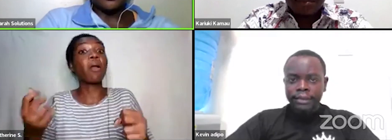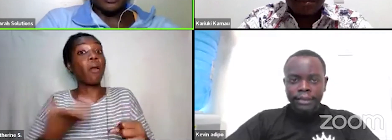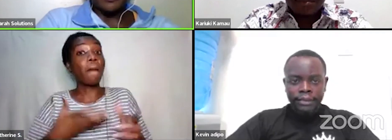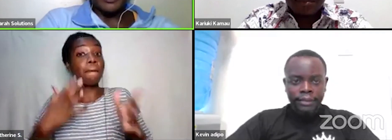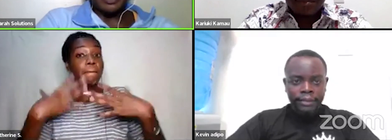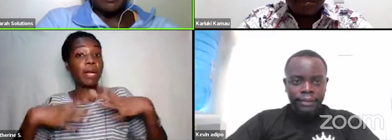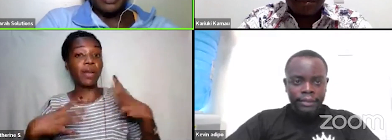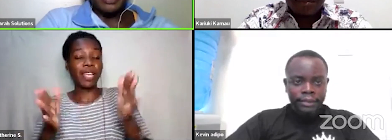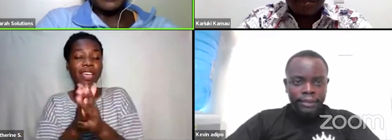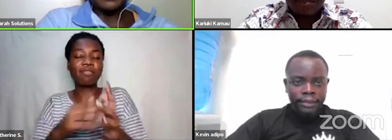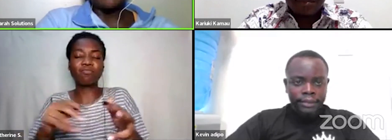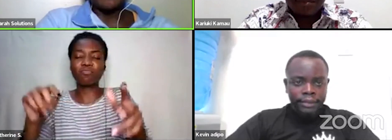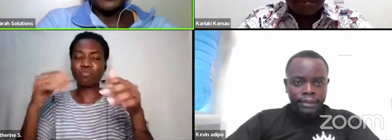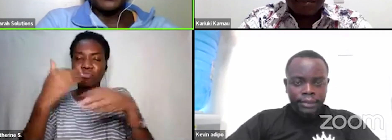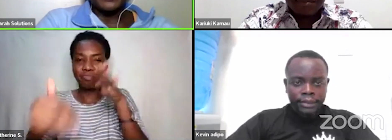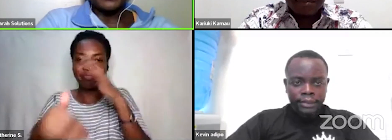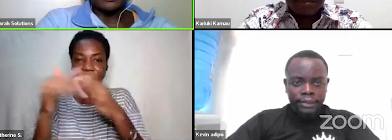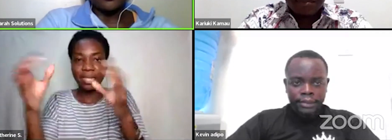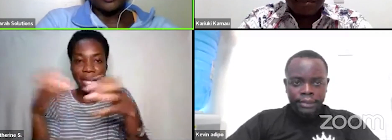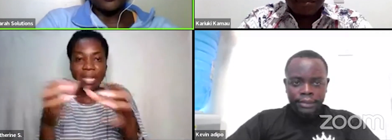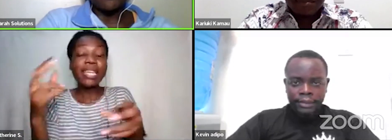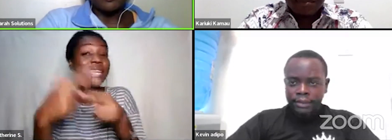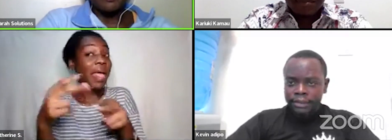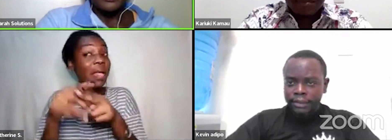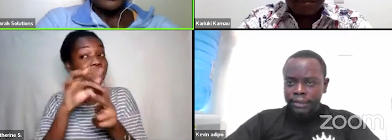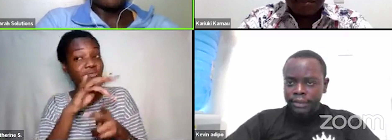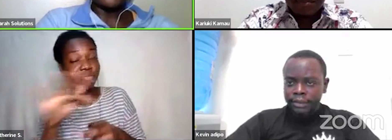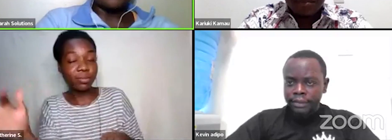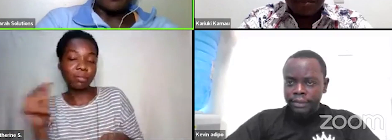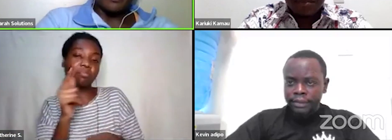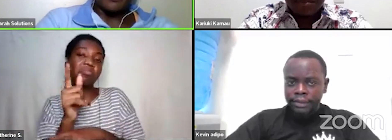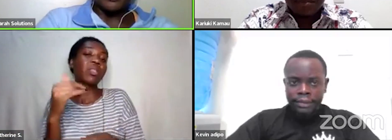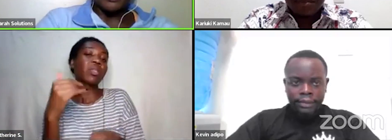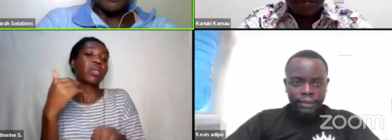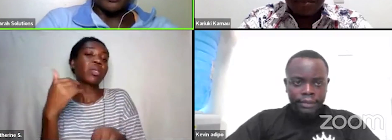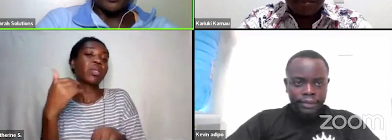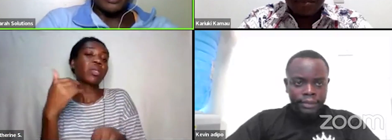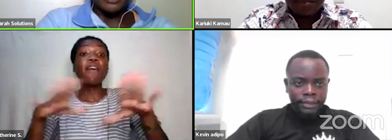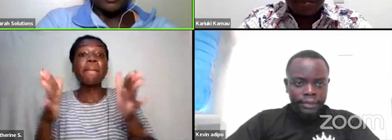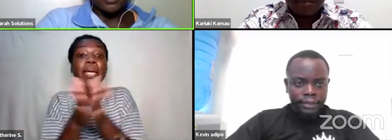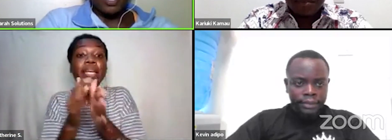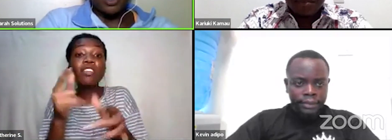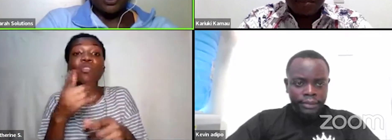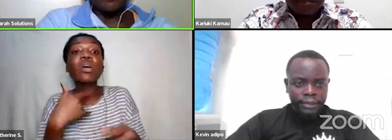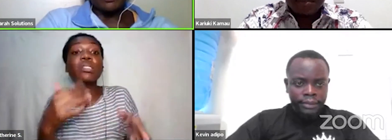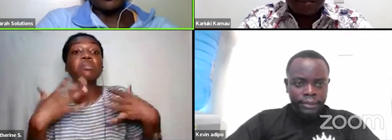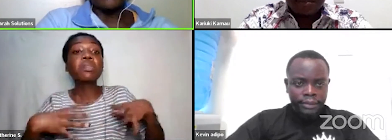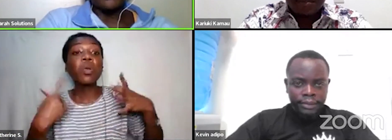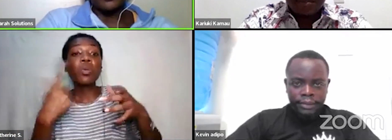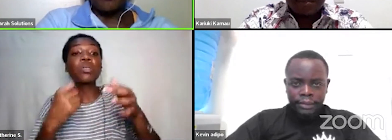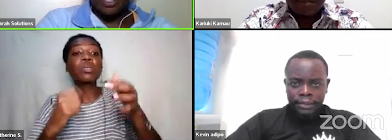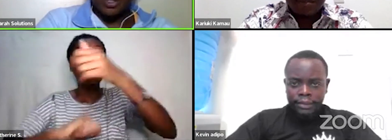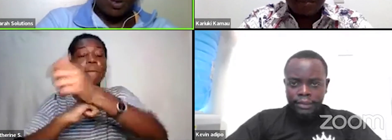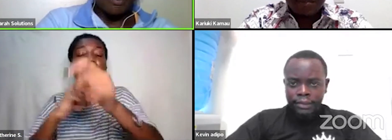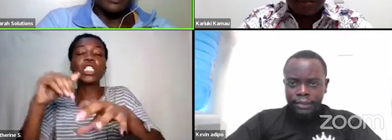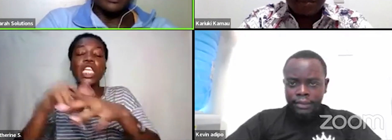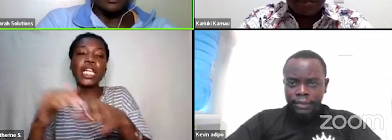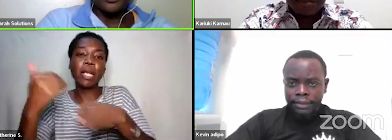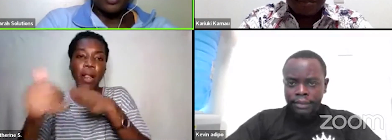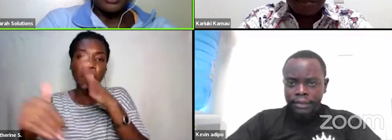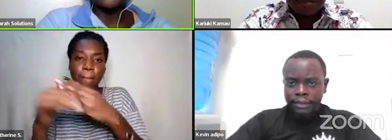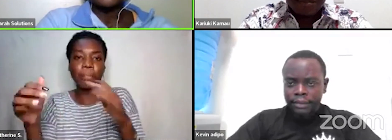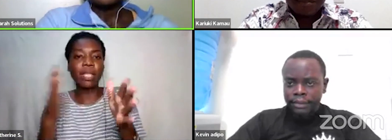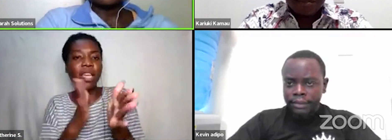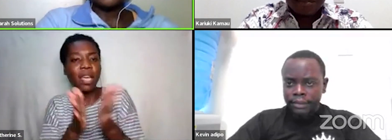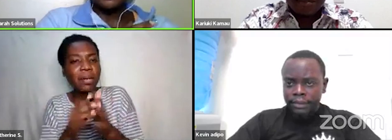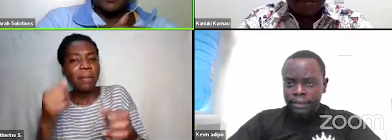Stallion Construction Company Limited, like the name spells it, is a construction firm. If you're looking for people to support you in construction, if you're looking to renovate your office